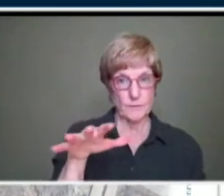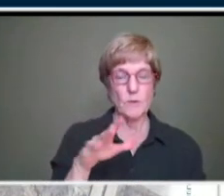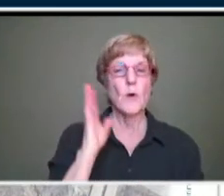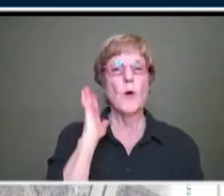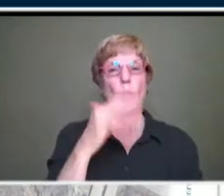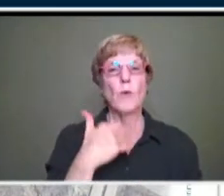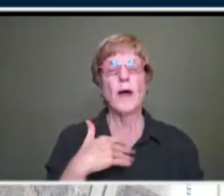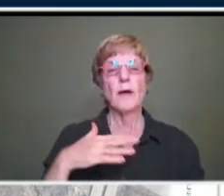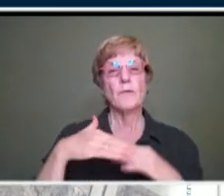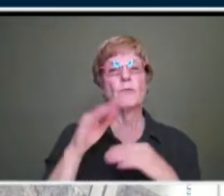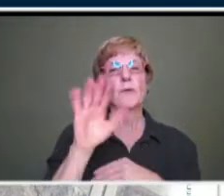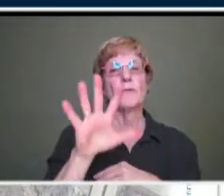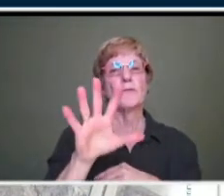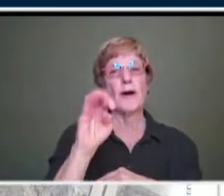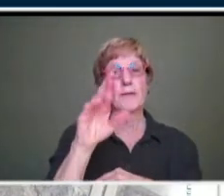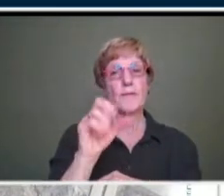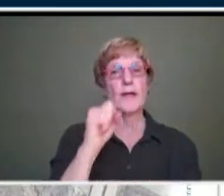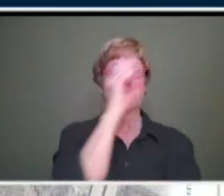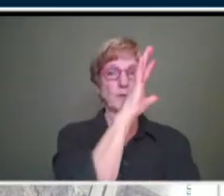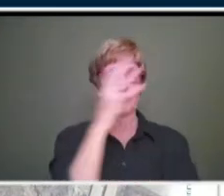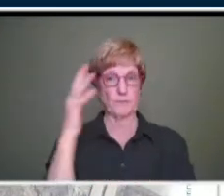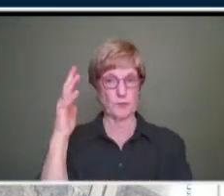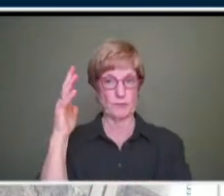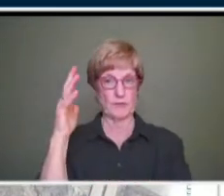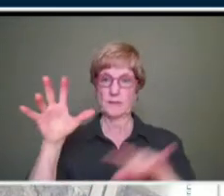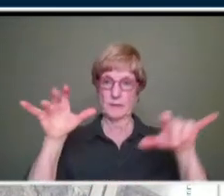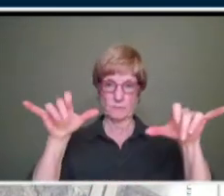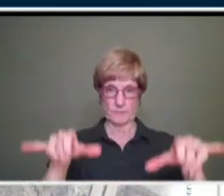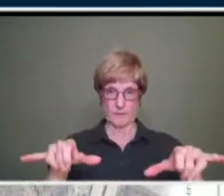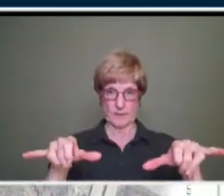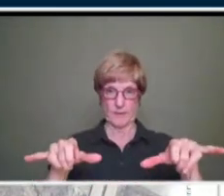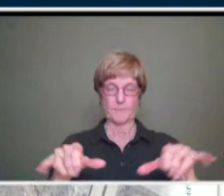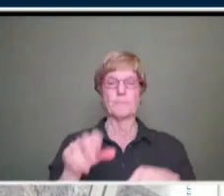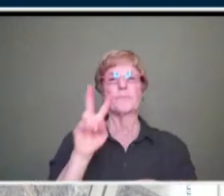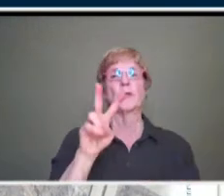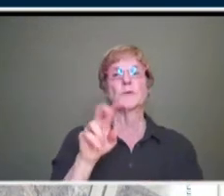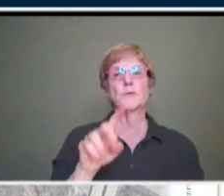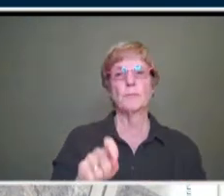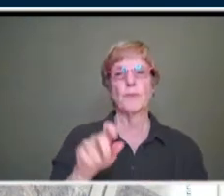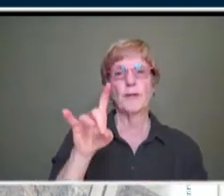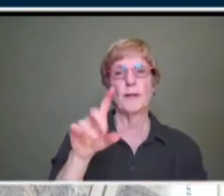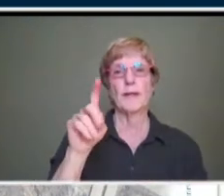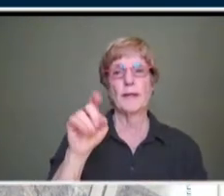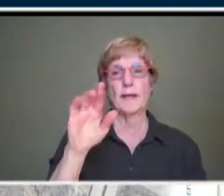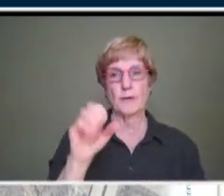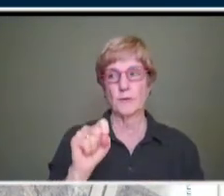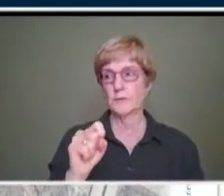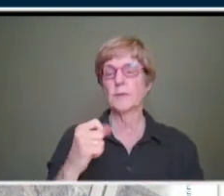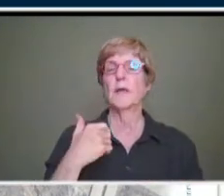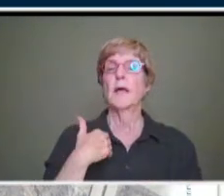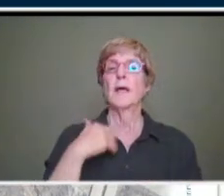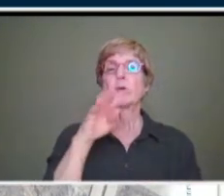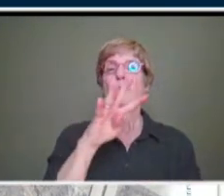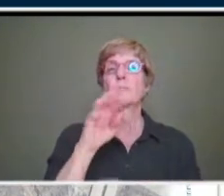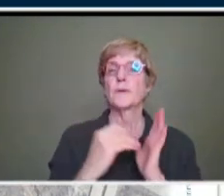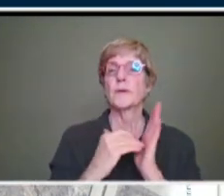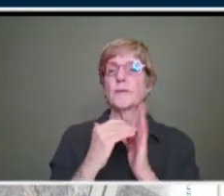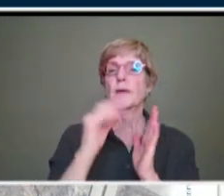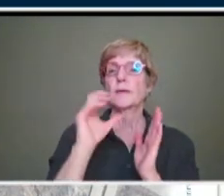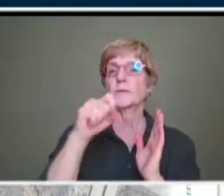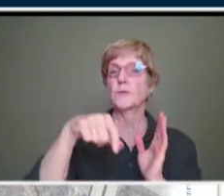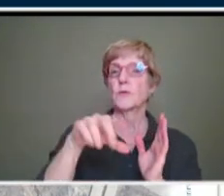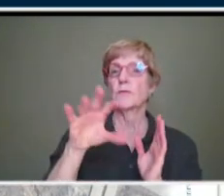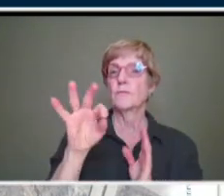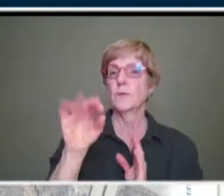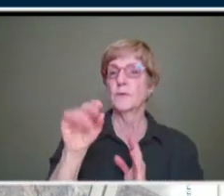have over five acres of tree saves storm water detention level 2.8 Acres it does have a 40 000 square foot office